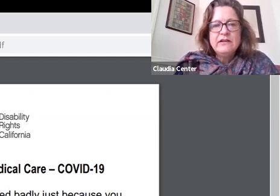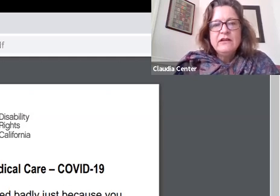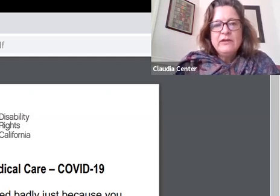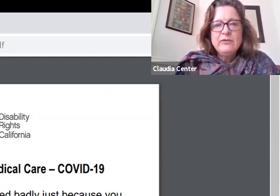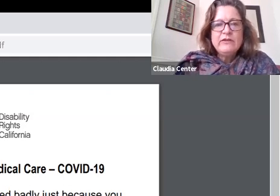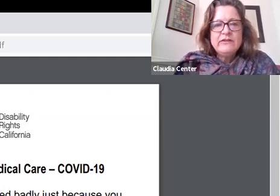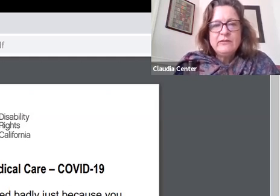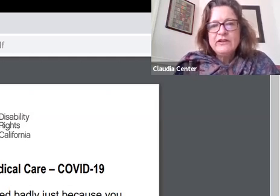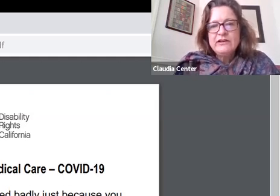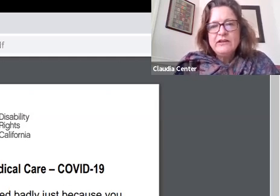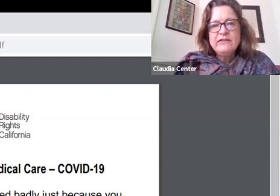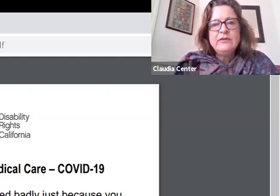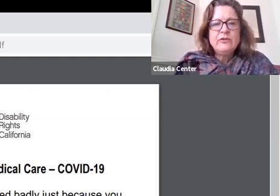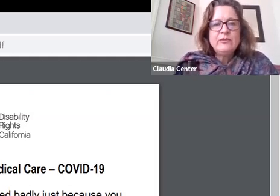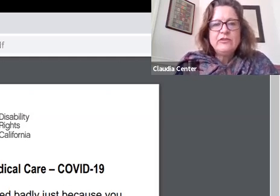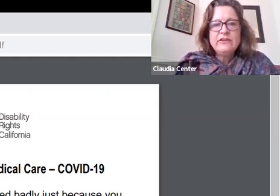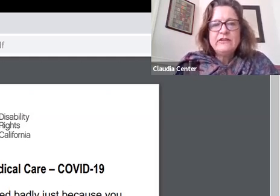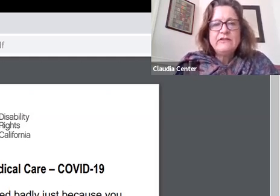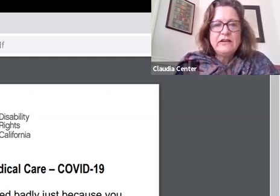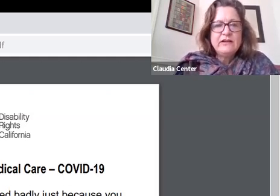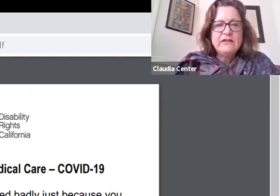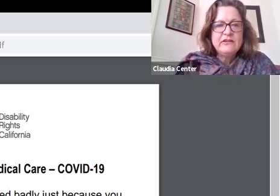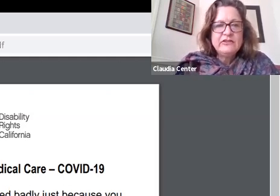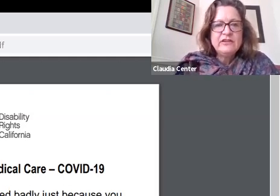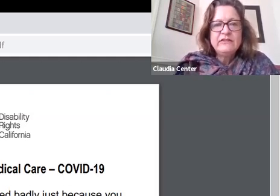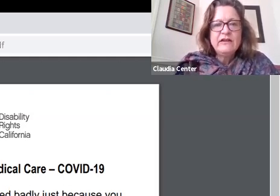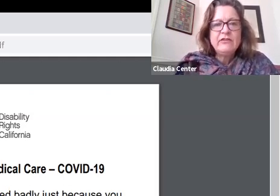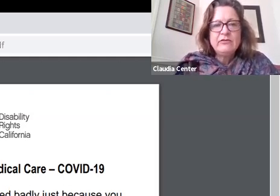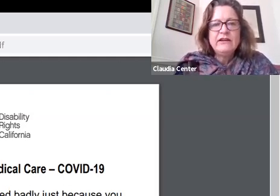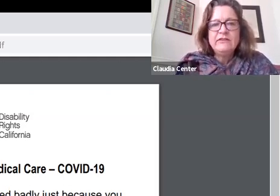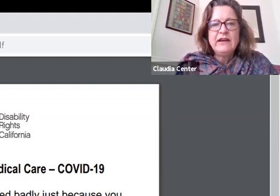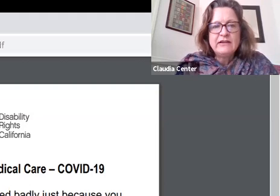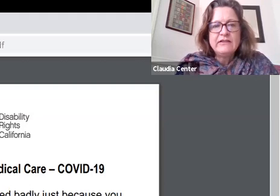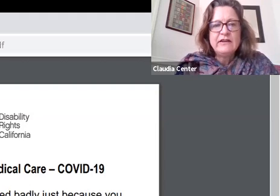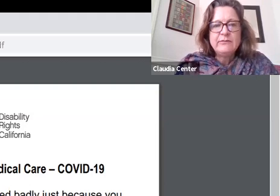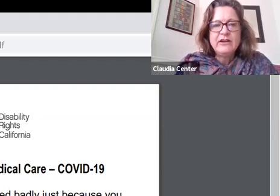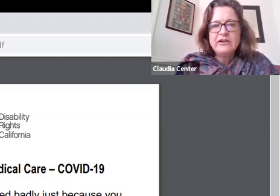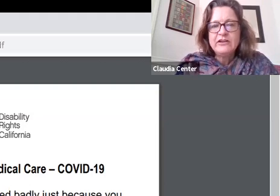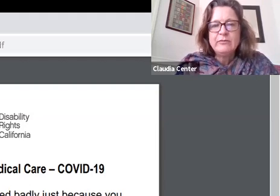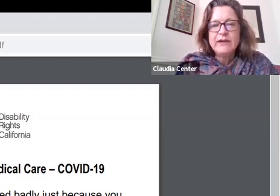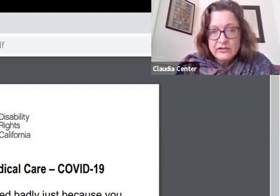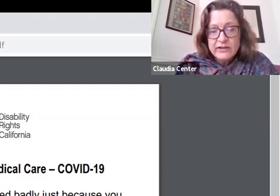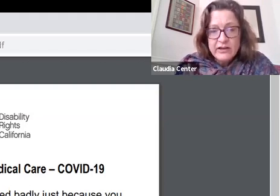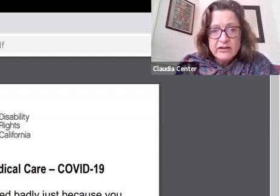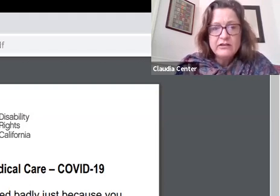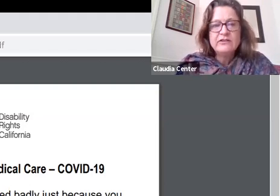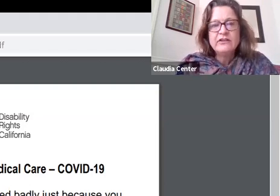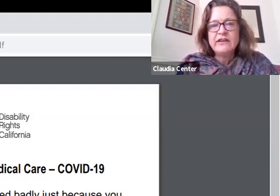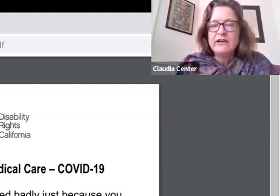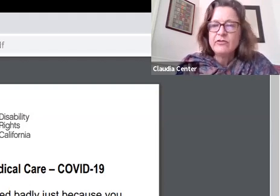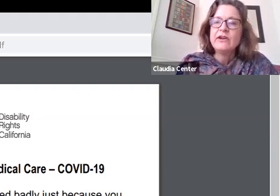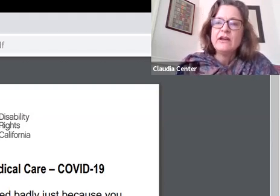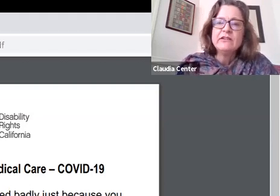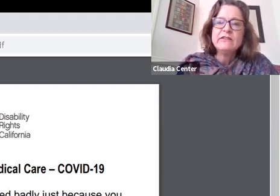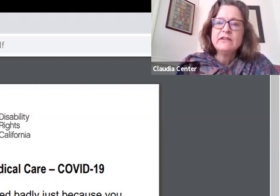laws, people with disabilities and people with pre-existing conditions have the right to access medical care, just